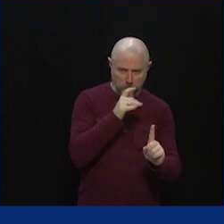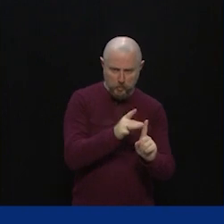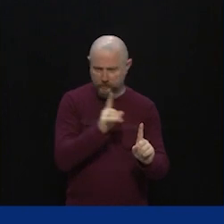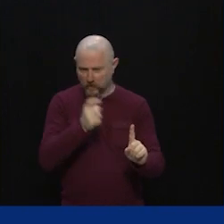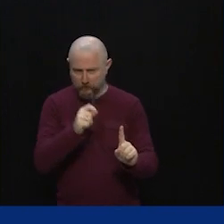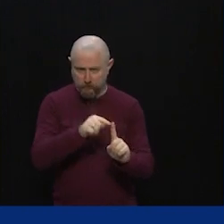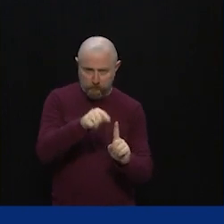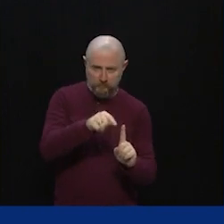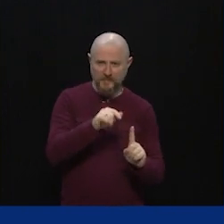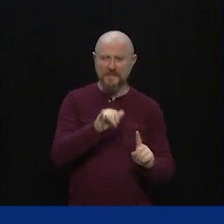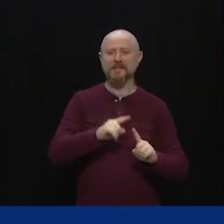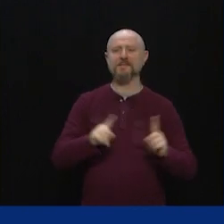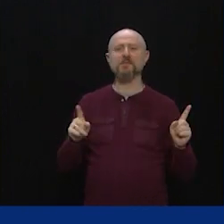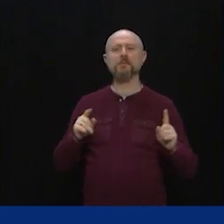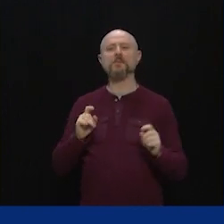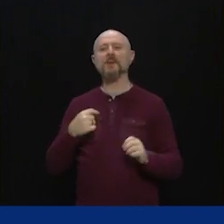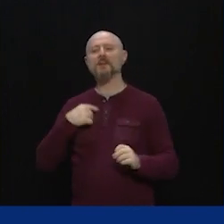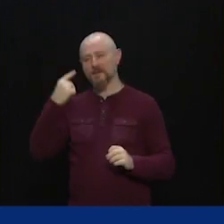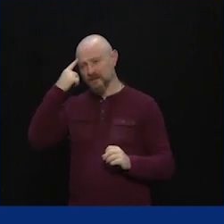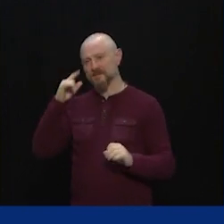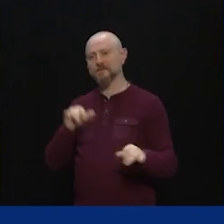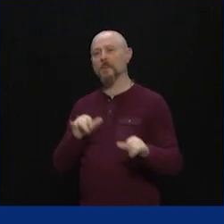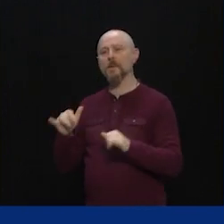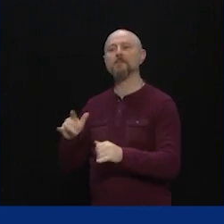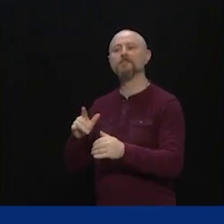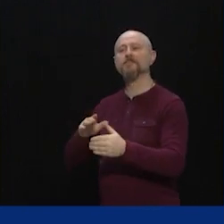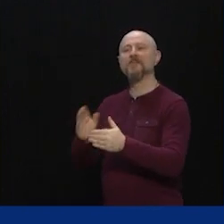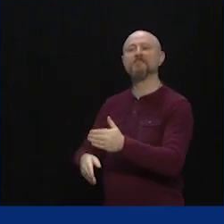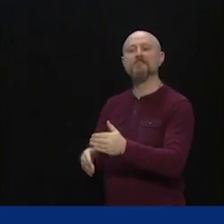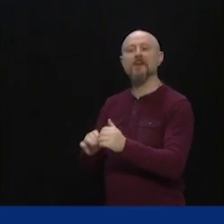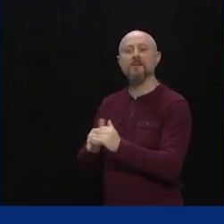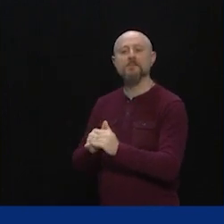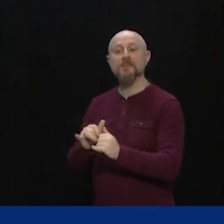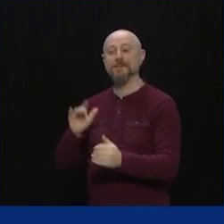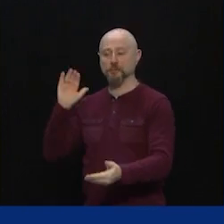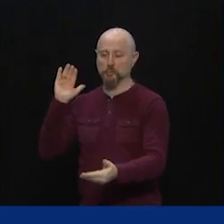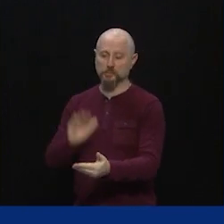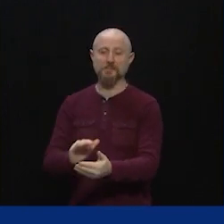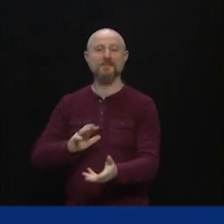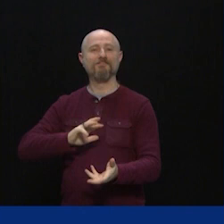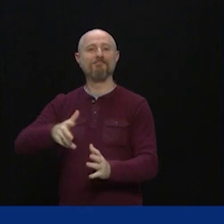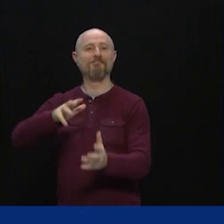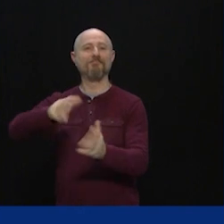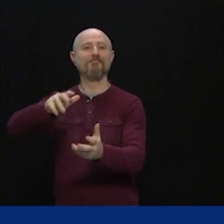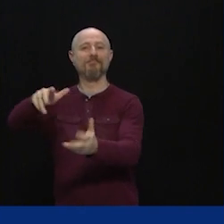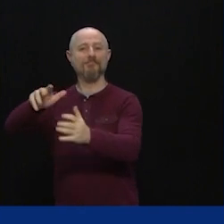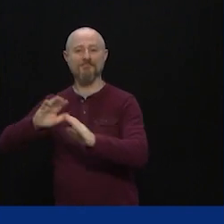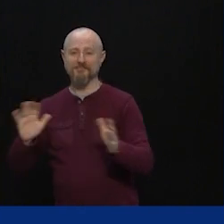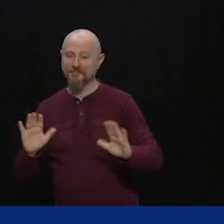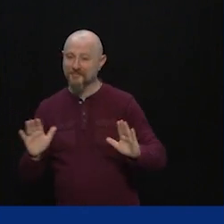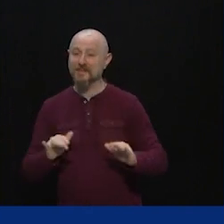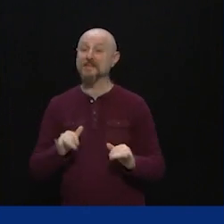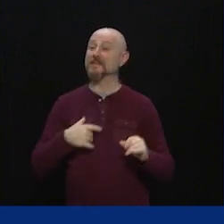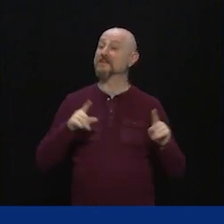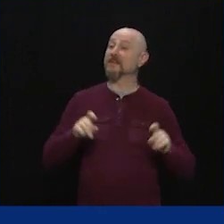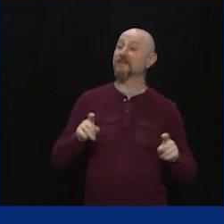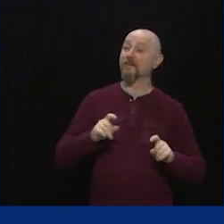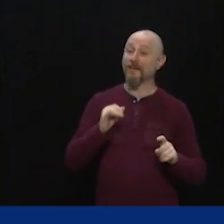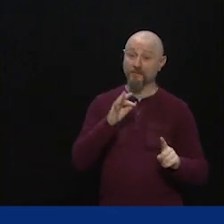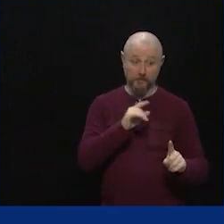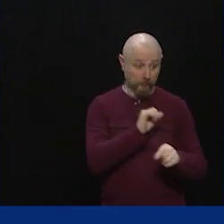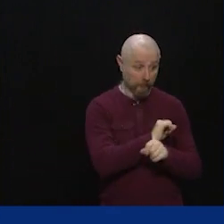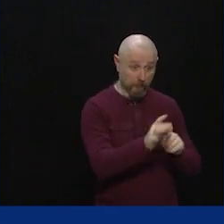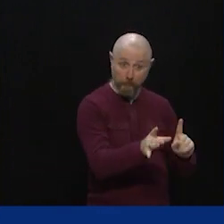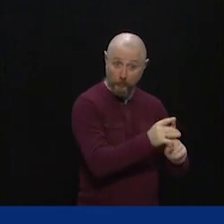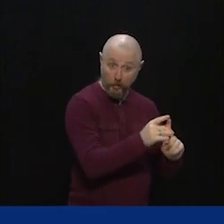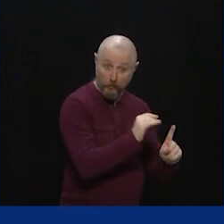place. We can really get to the same place where there's minimal disruption, test to return if you've been exposed but show negative,